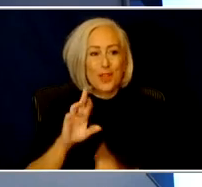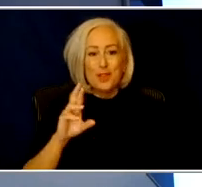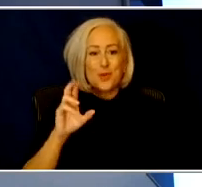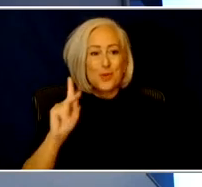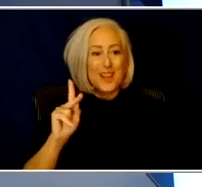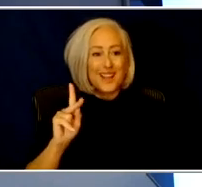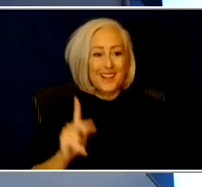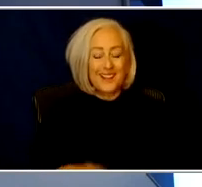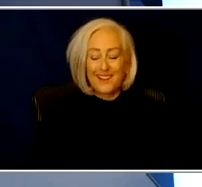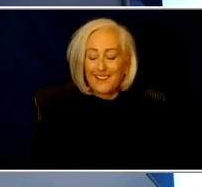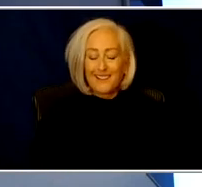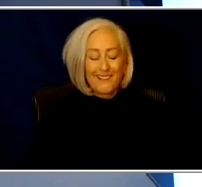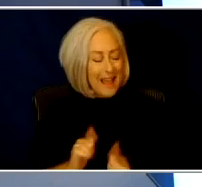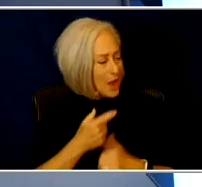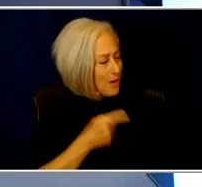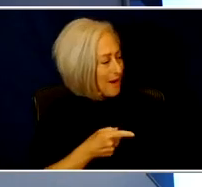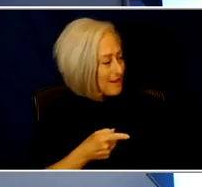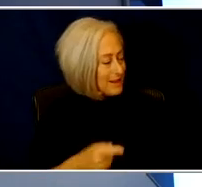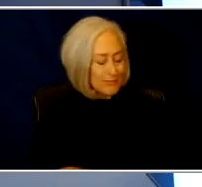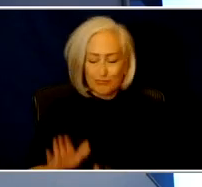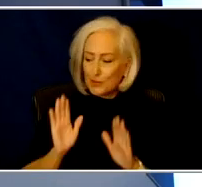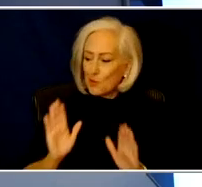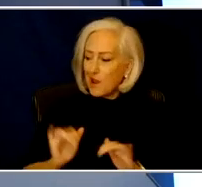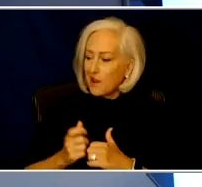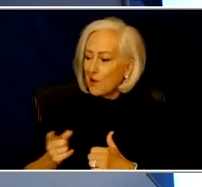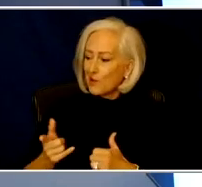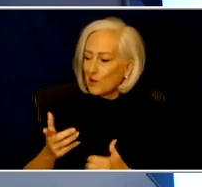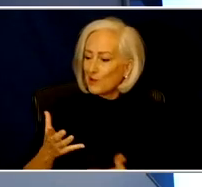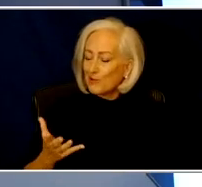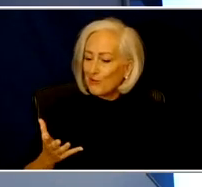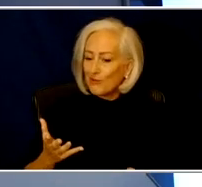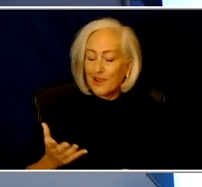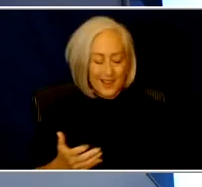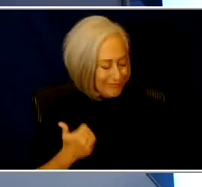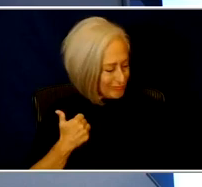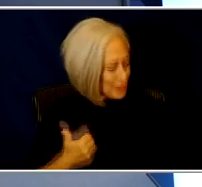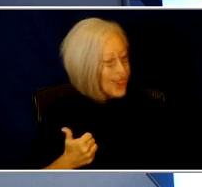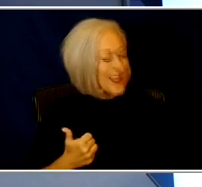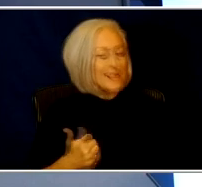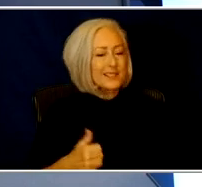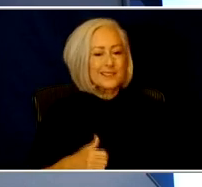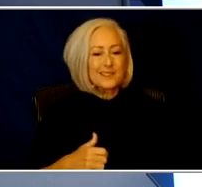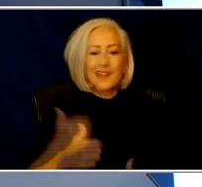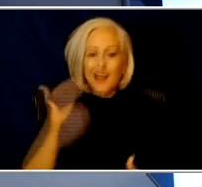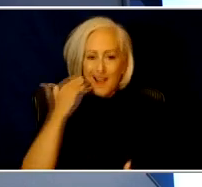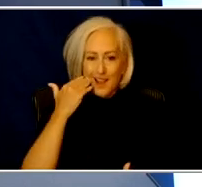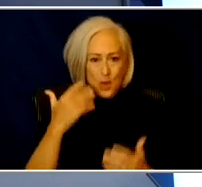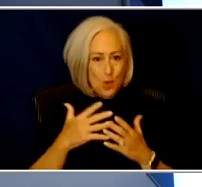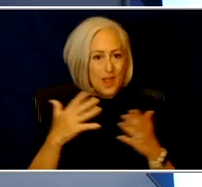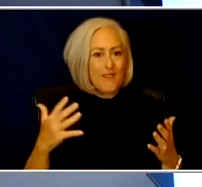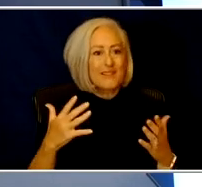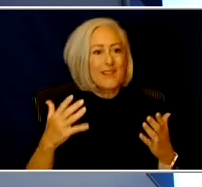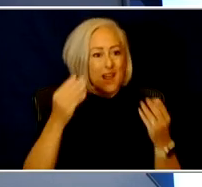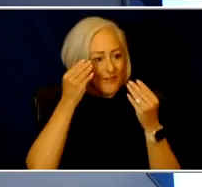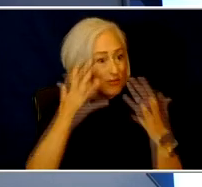doing, man? Good. So it's good to have you here, and I know we got a lot of information and questions about vaccines in